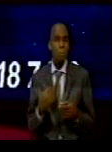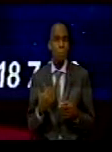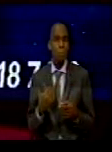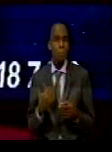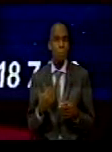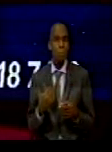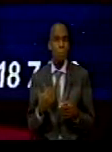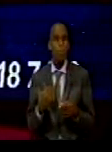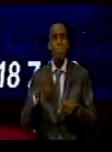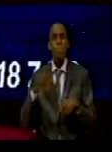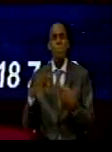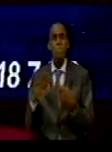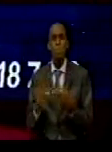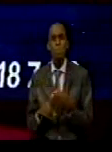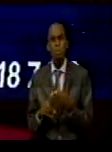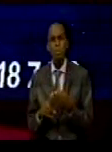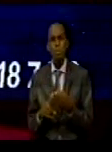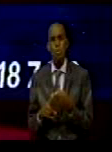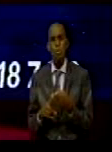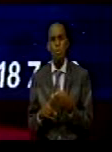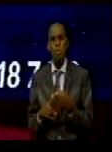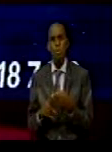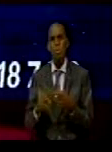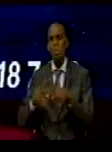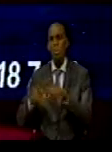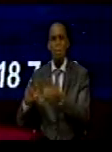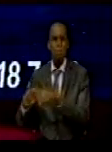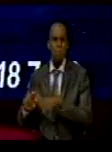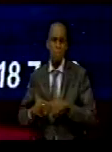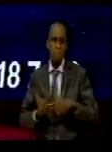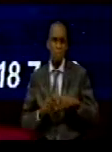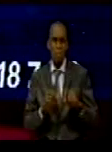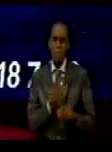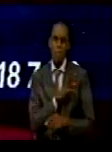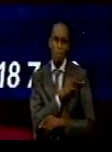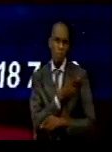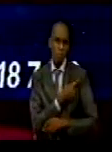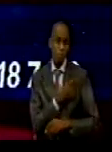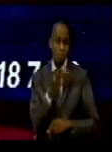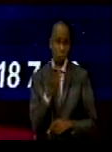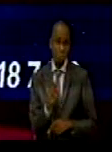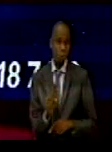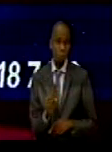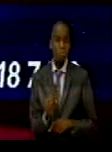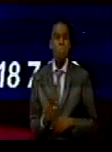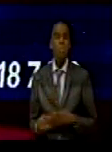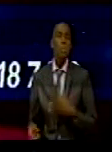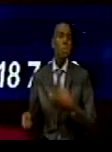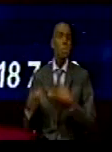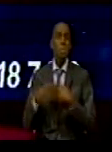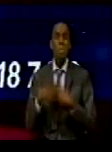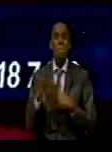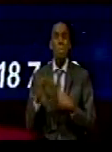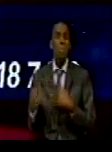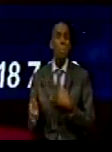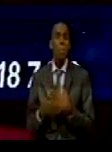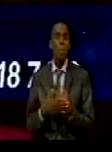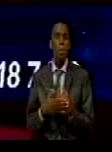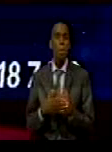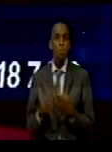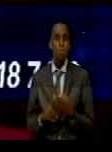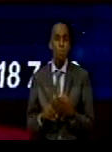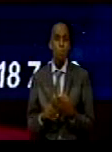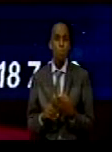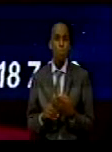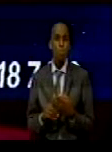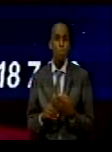to Asokoro Hospital, they said, unless they cut the leg. They went to Metamata, they said, unless they cut the bone. So suddenly, they can't return me come back to the next place where they